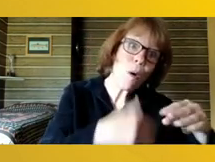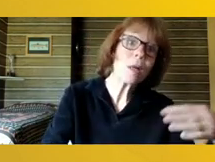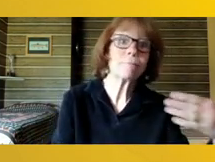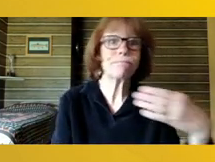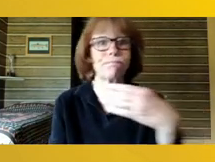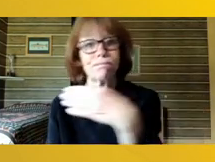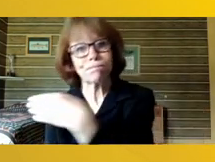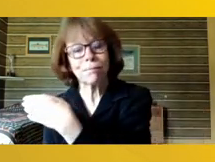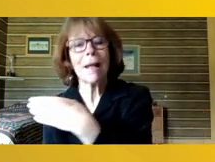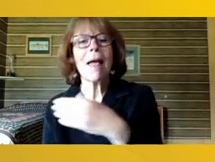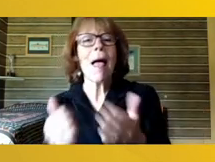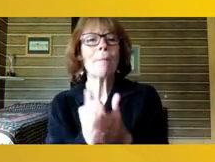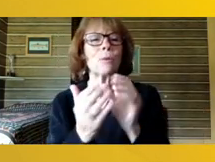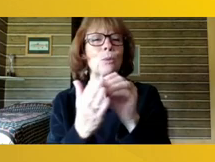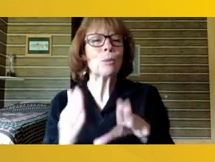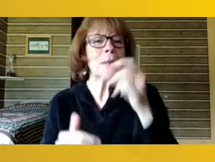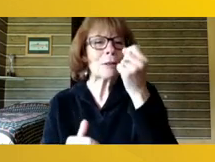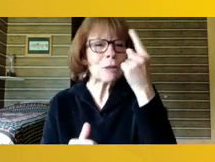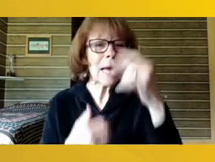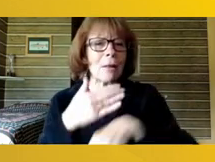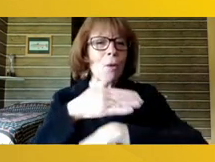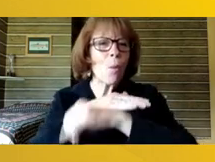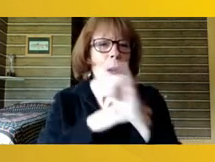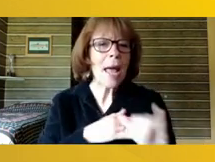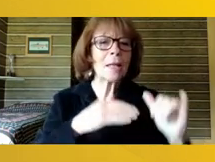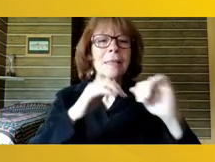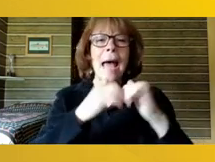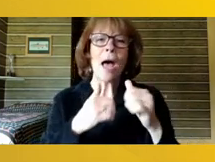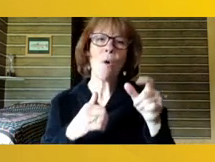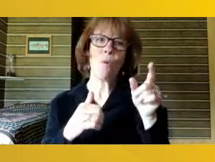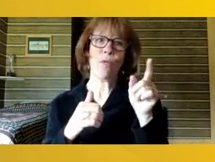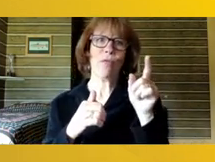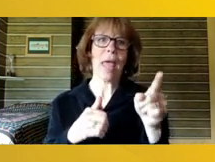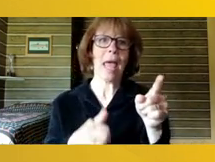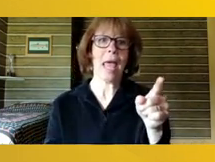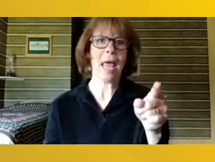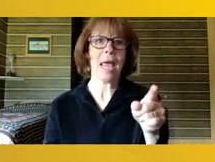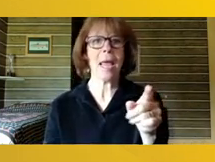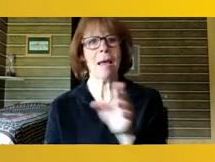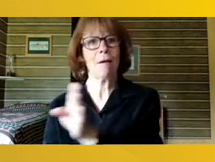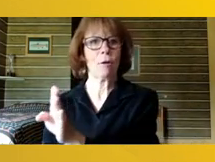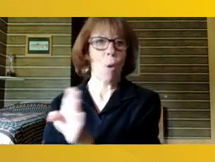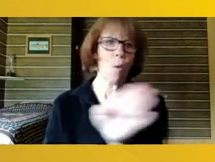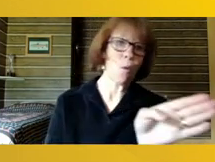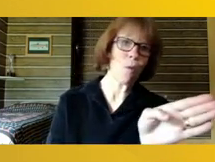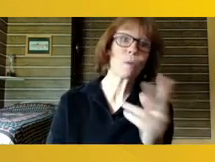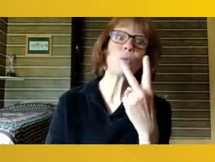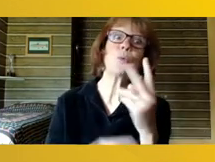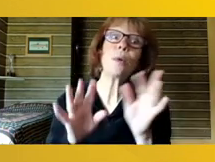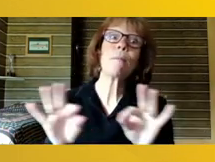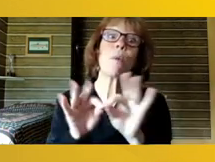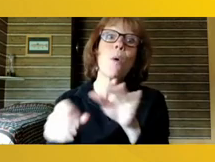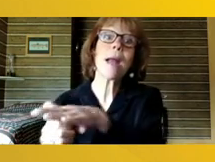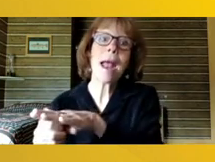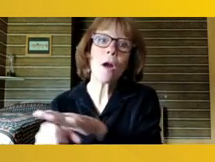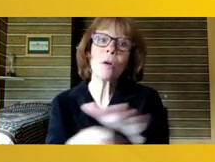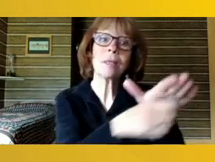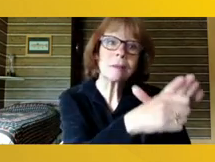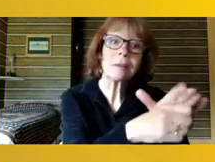to understand how whales move or migrate between these two ecologically important areas critical for their survival.